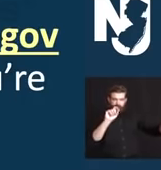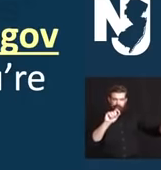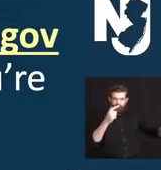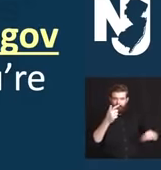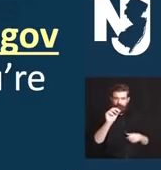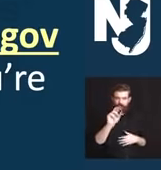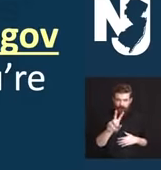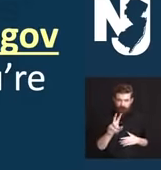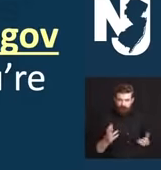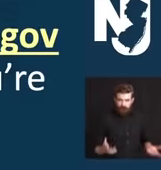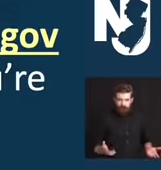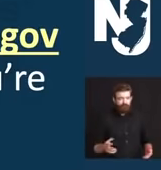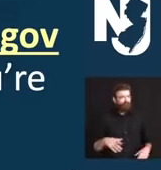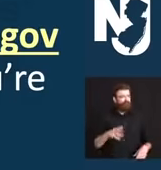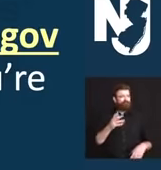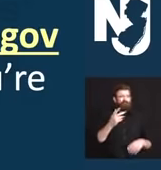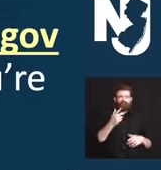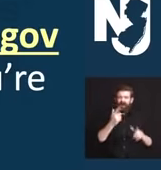important.